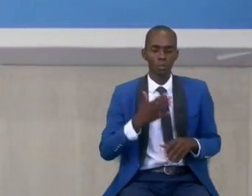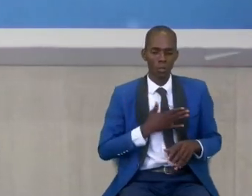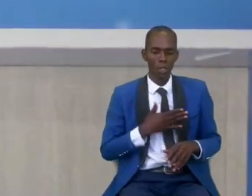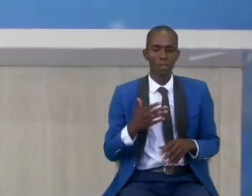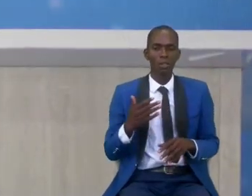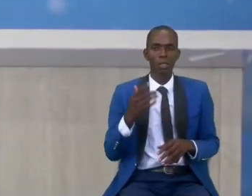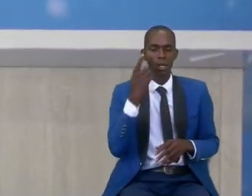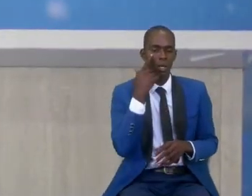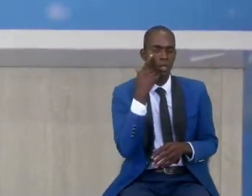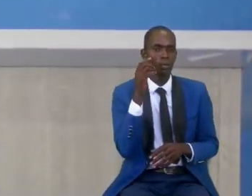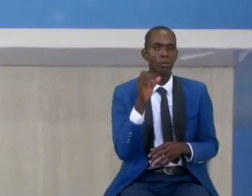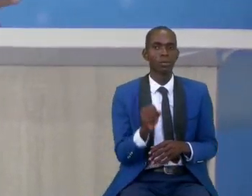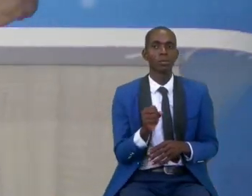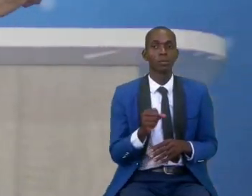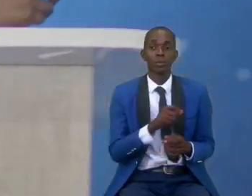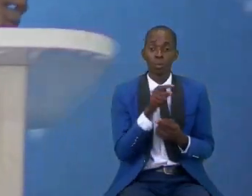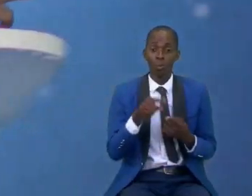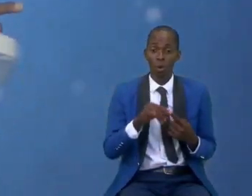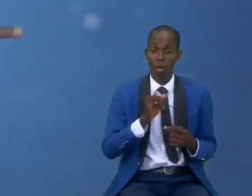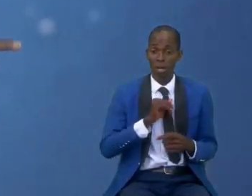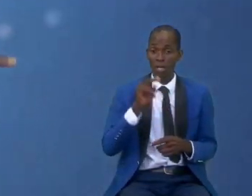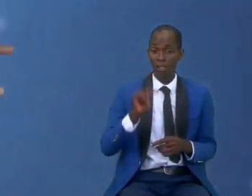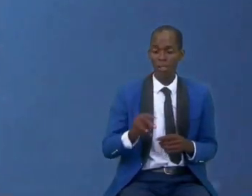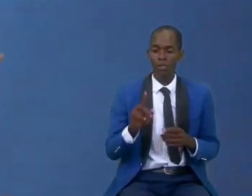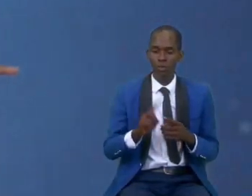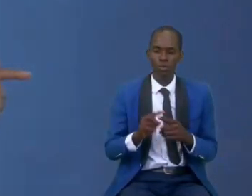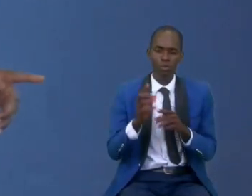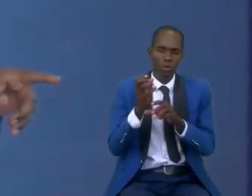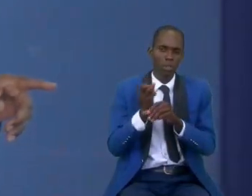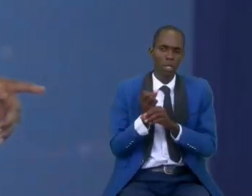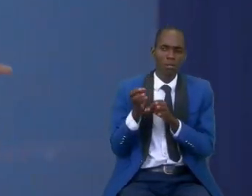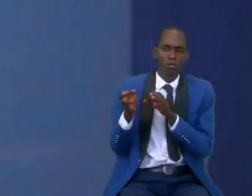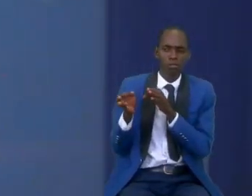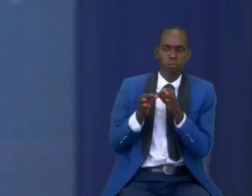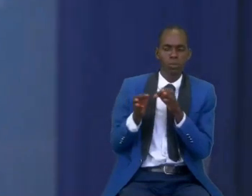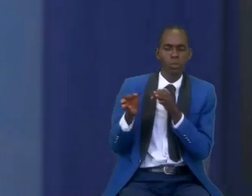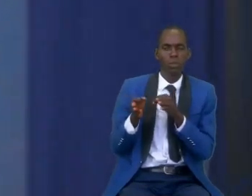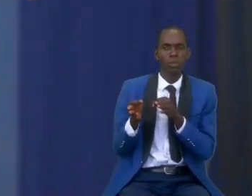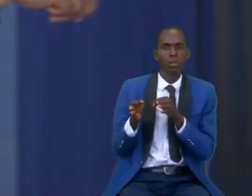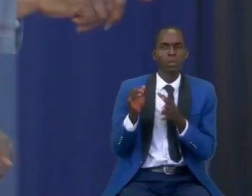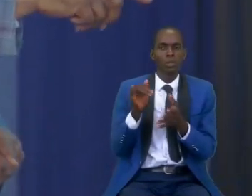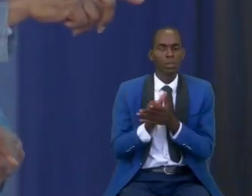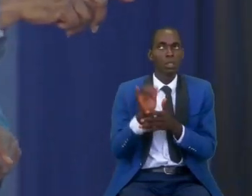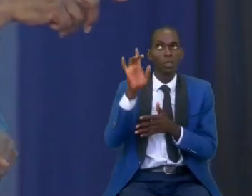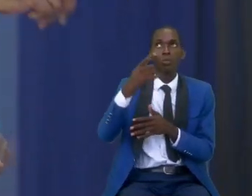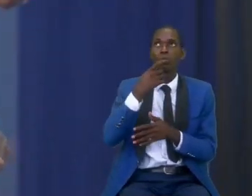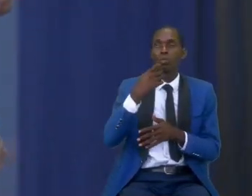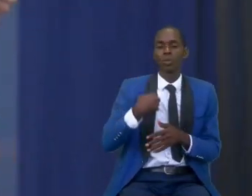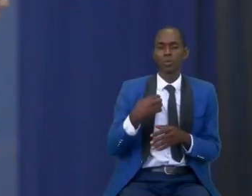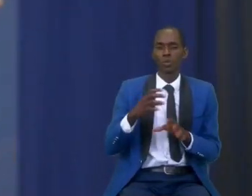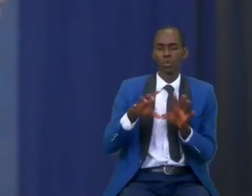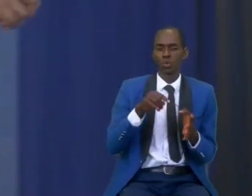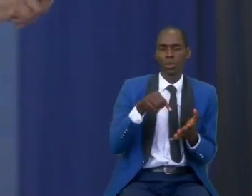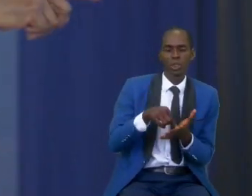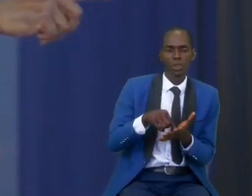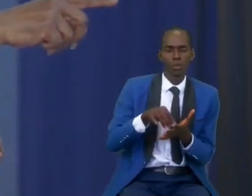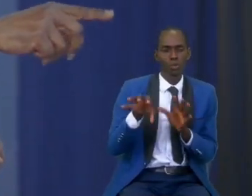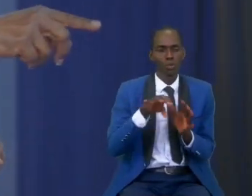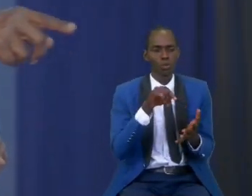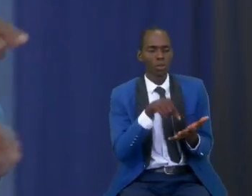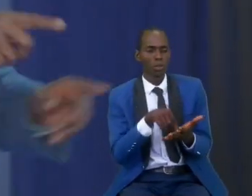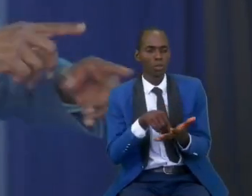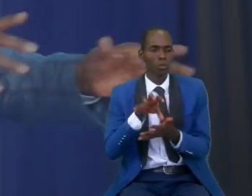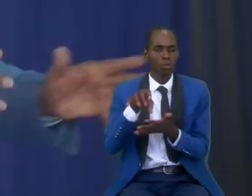instruction that will say, do this, do this, do this. This one is optional. This one is optional.